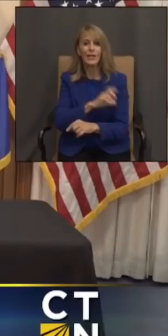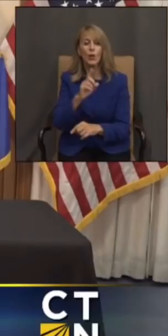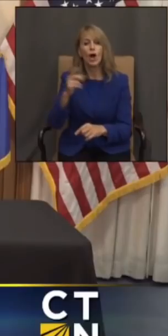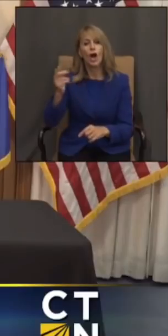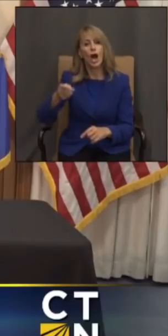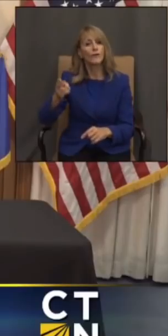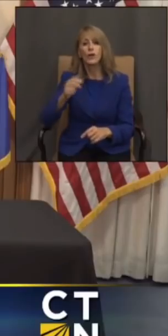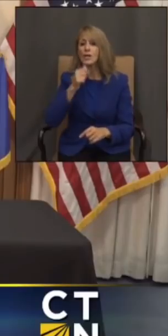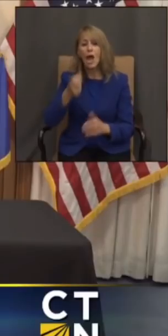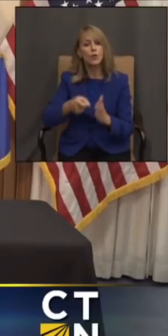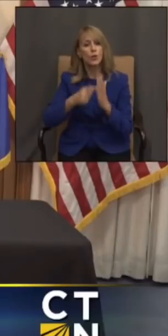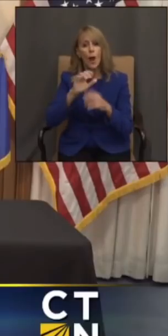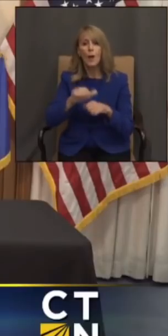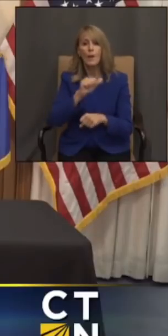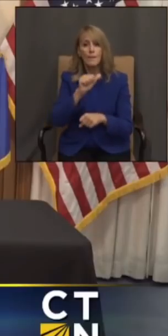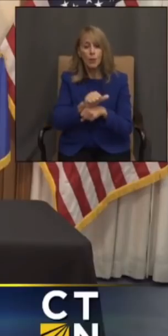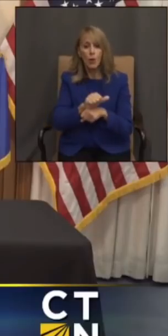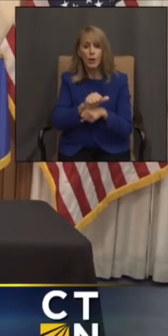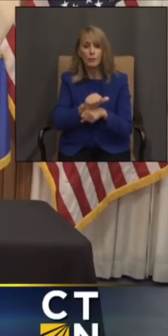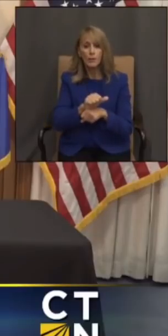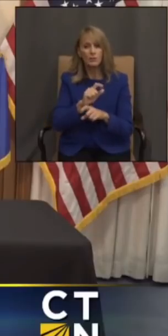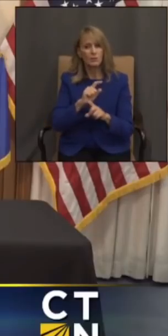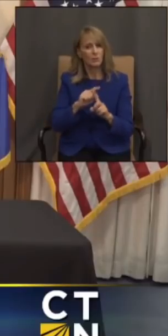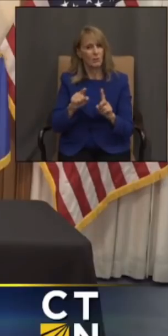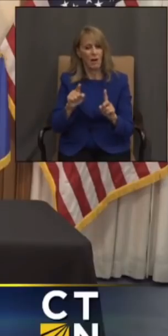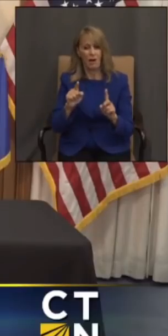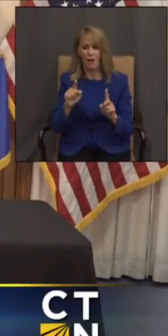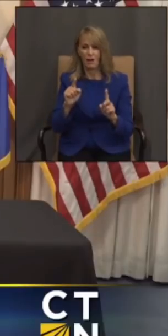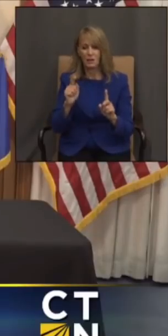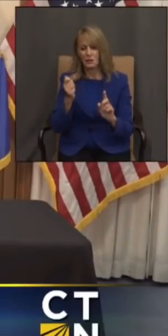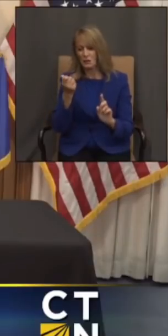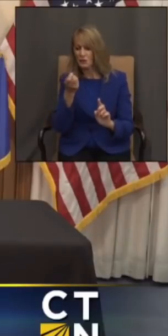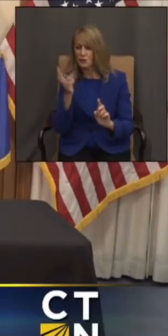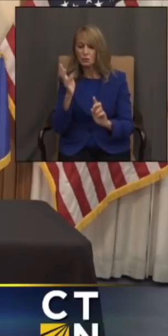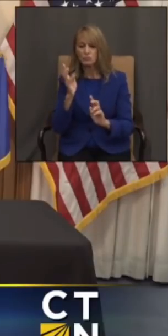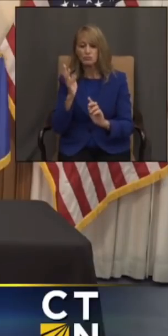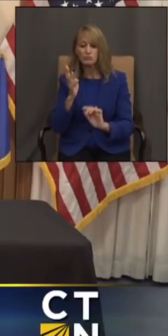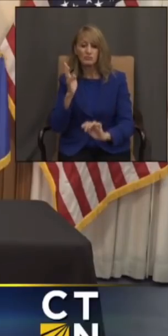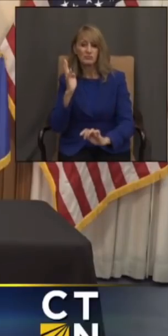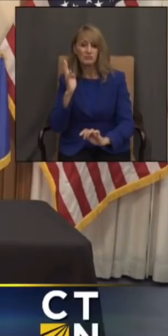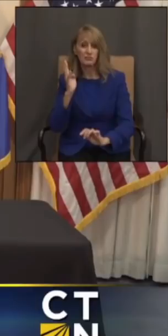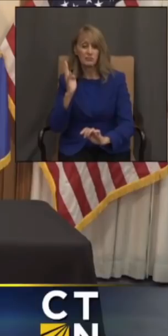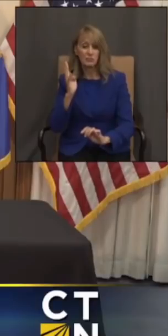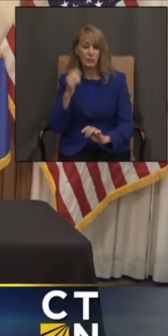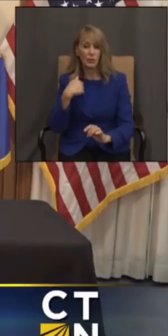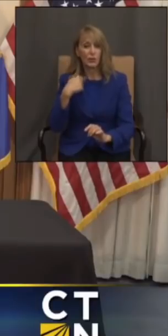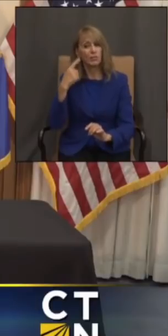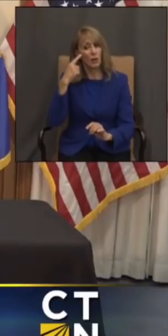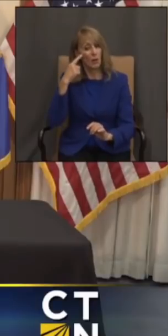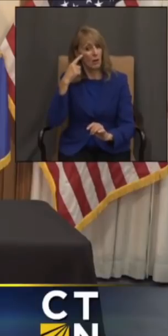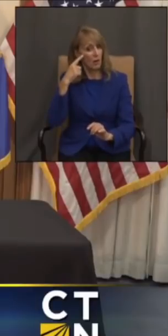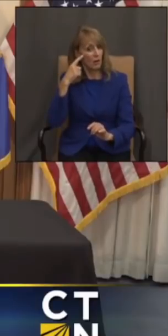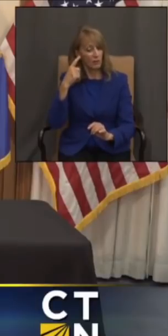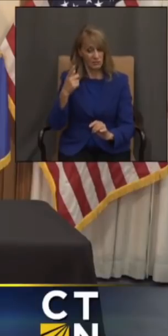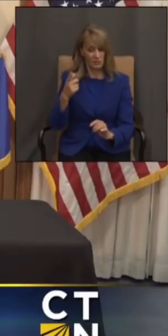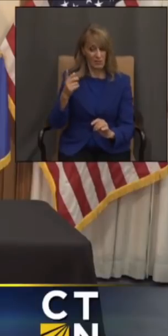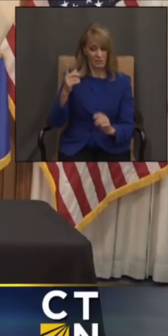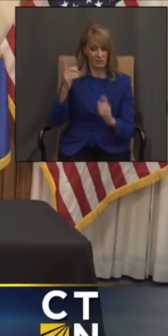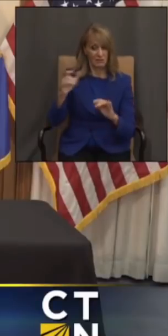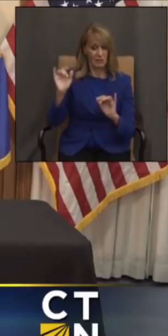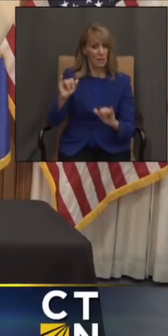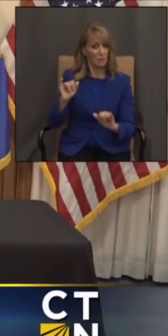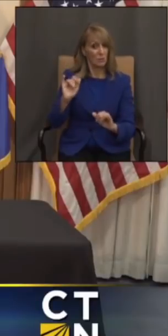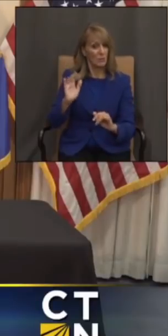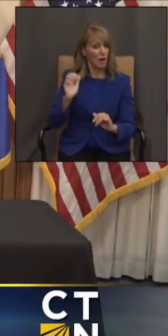necessary. And we saw that it was very sparsely attended. And we realized that this is probably the exception or the rule as it